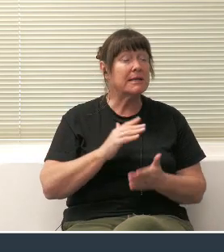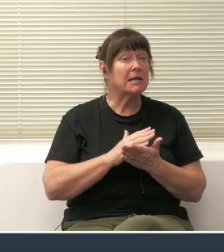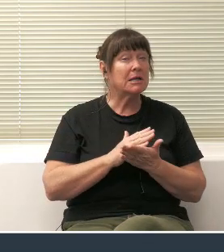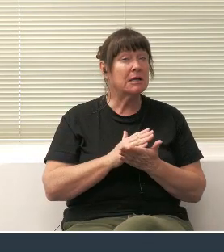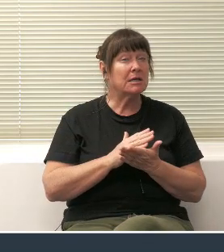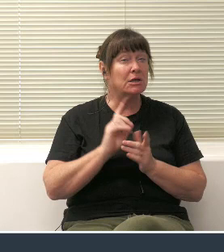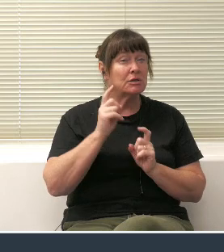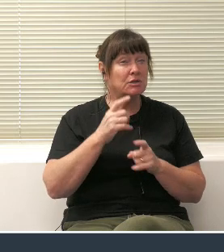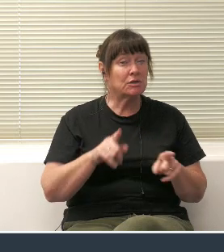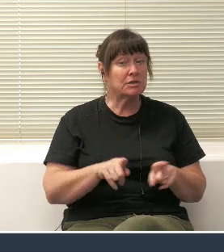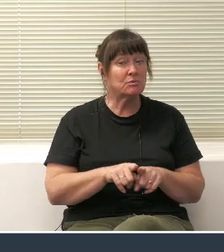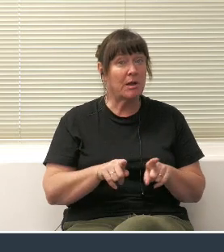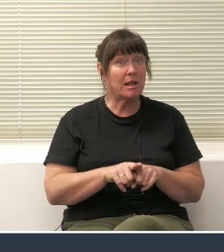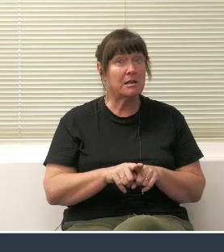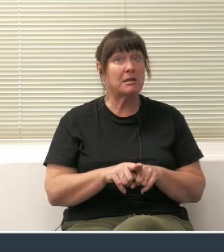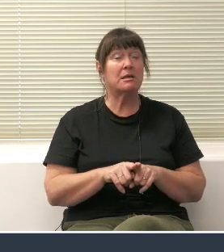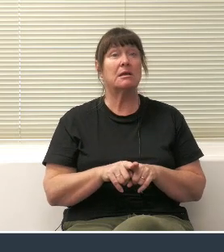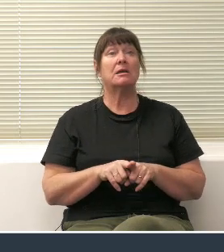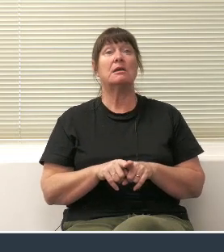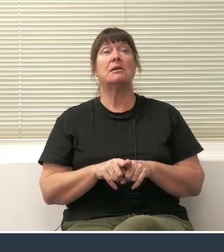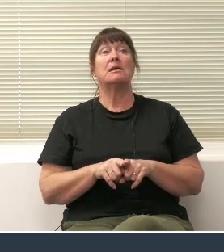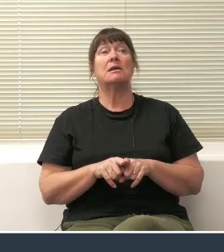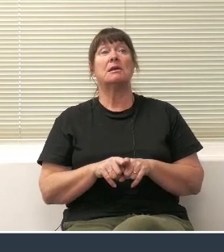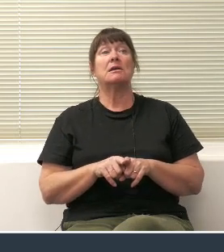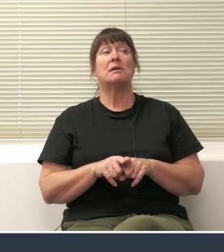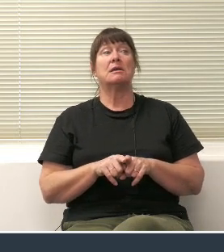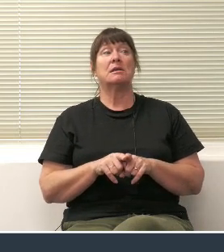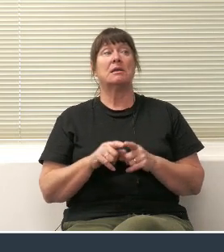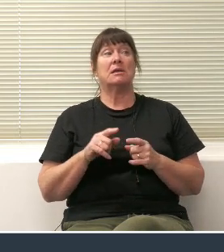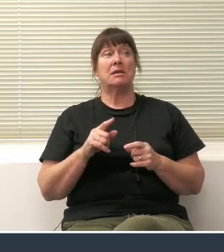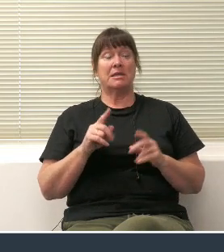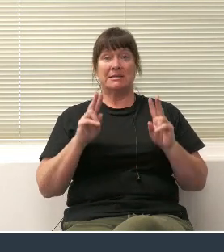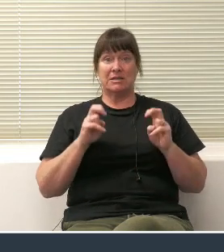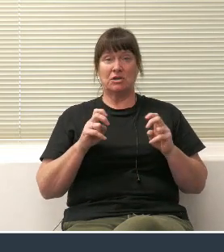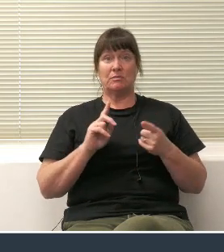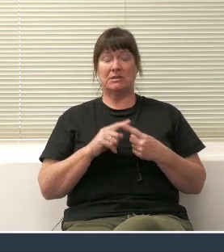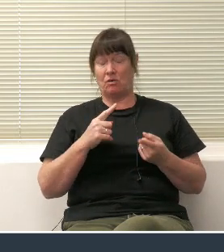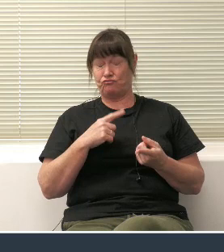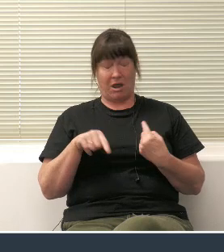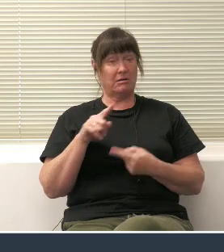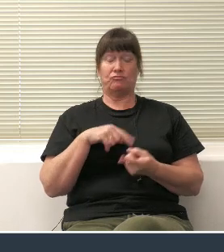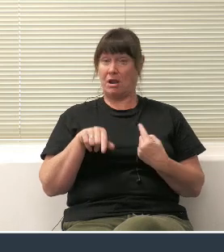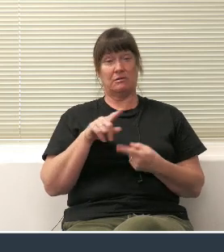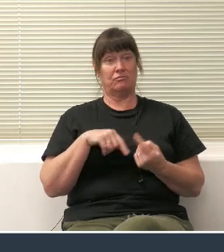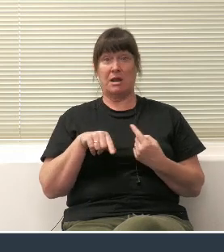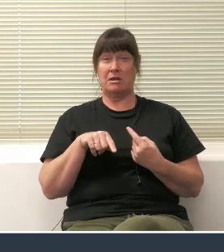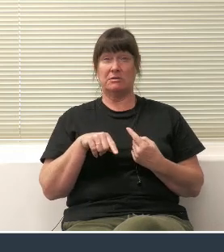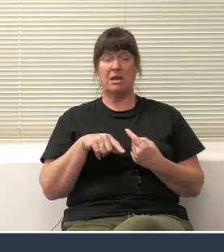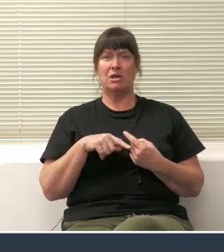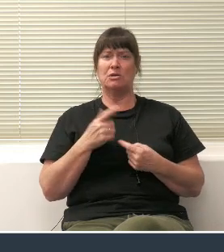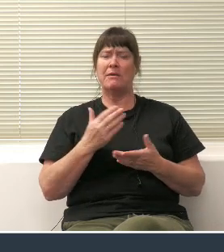uncertainty. I'm a little bit concerned that we're sort of going in circles with this issue. And I'm wondering, do we have a